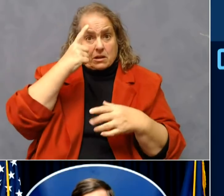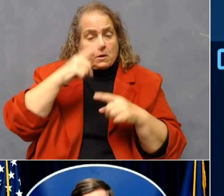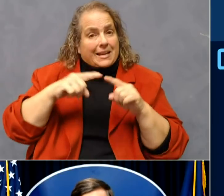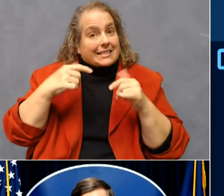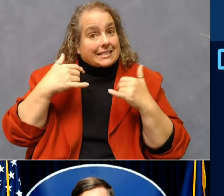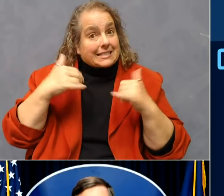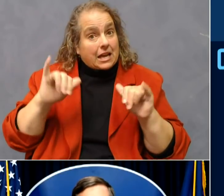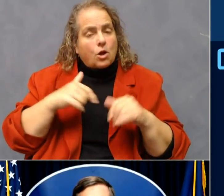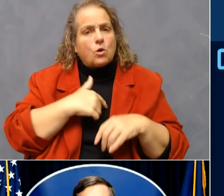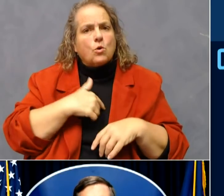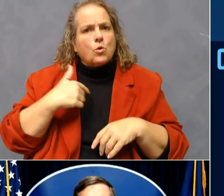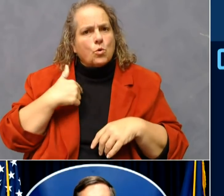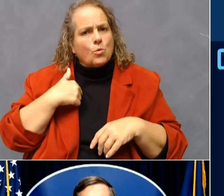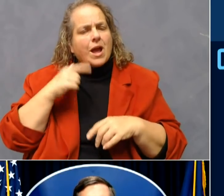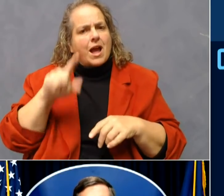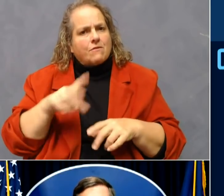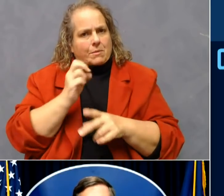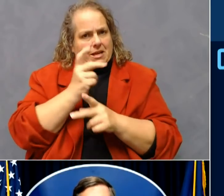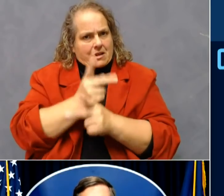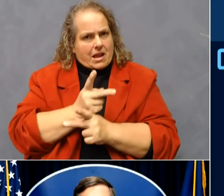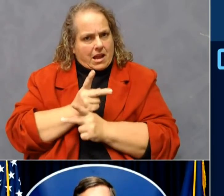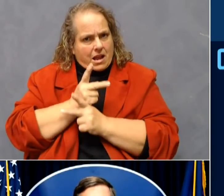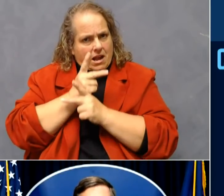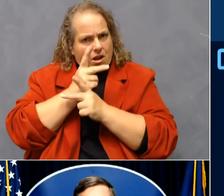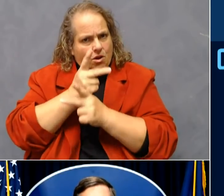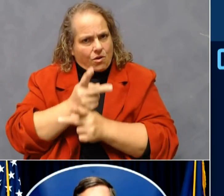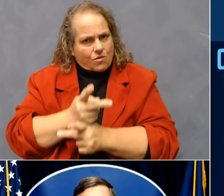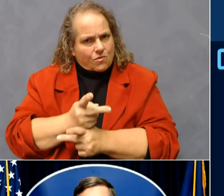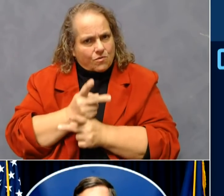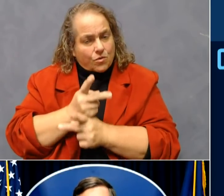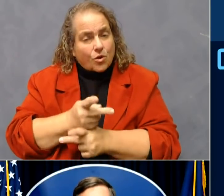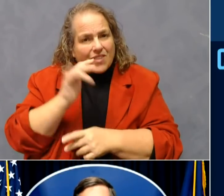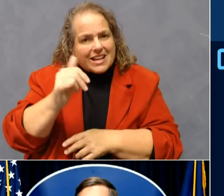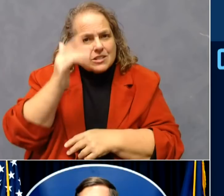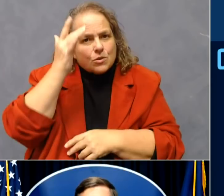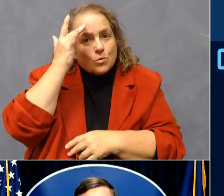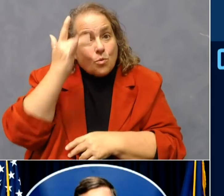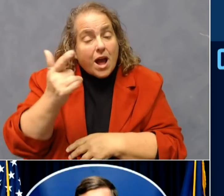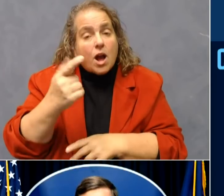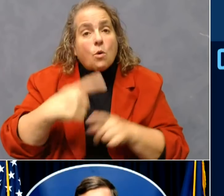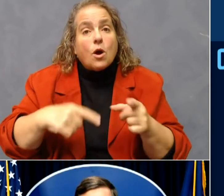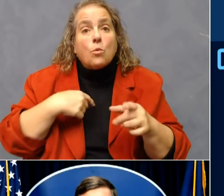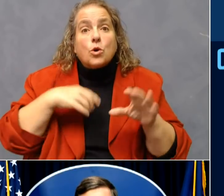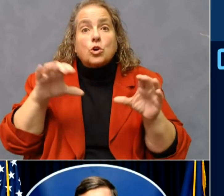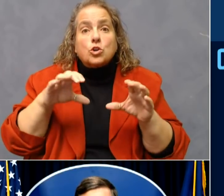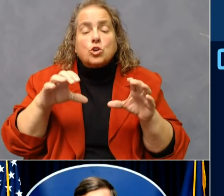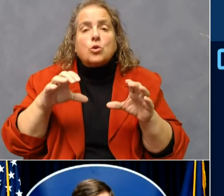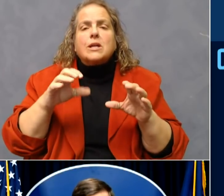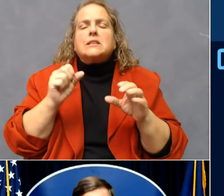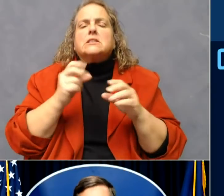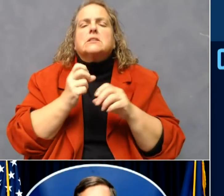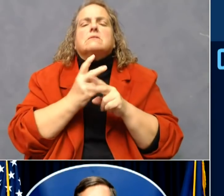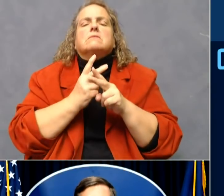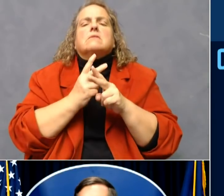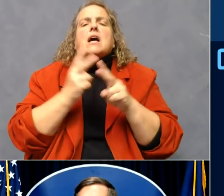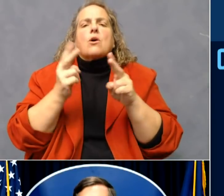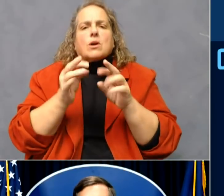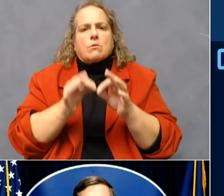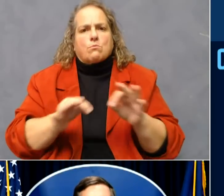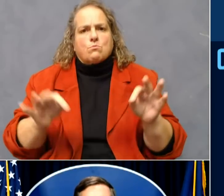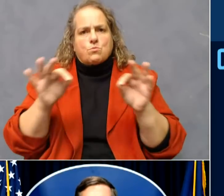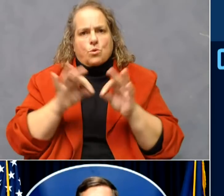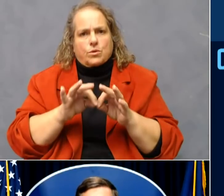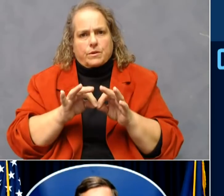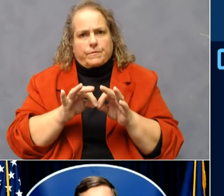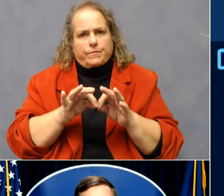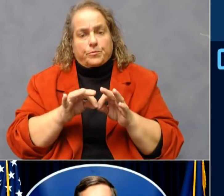it's why these steps we are taking are absolutely necessary. But again, we can show you in the past how they have